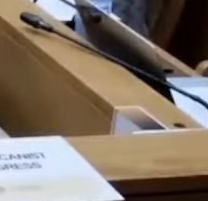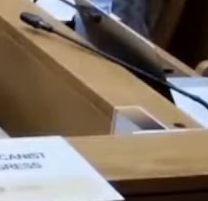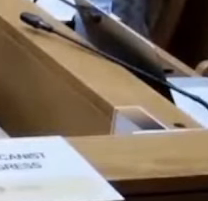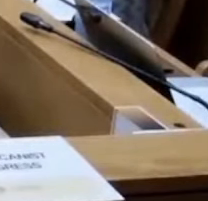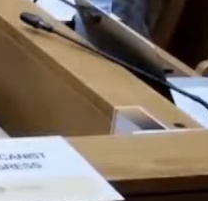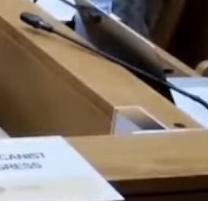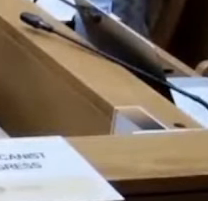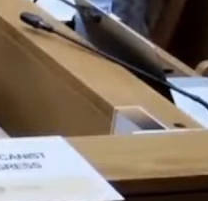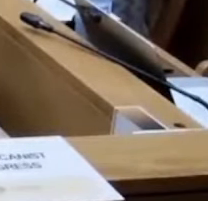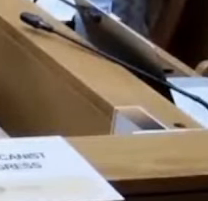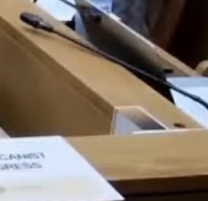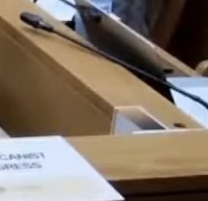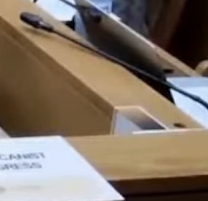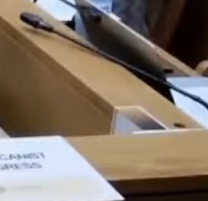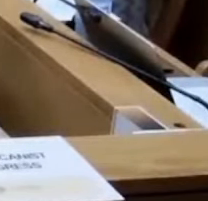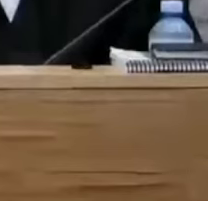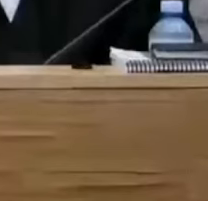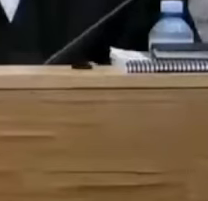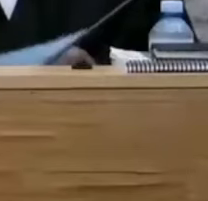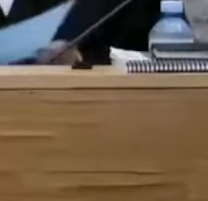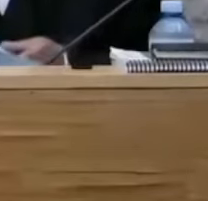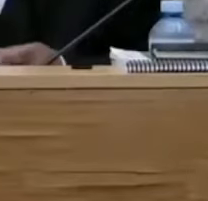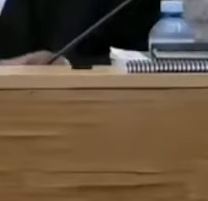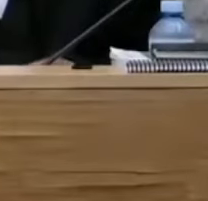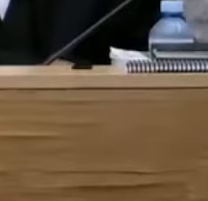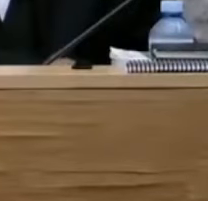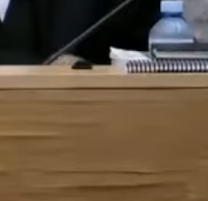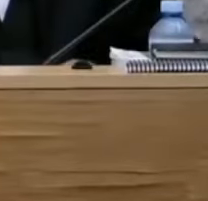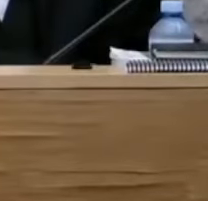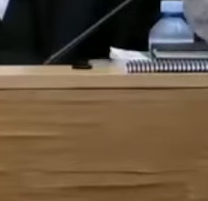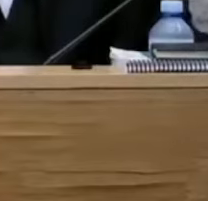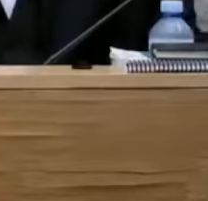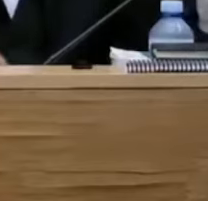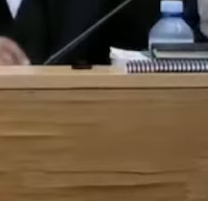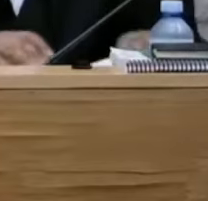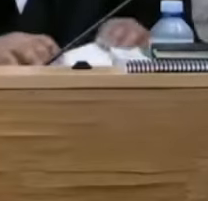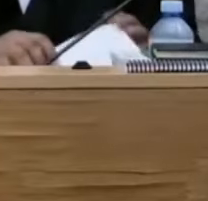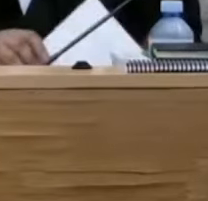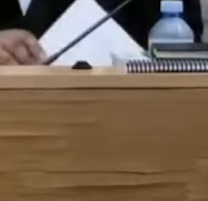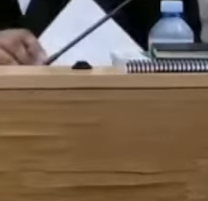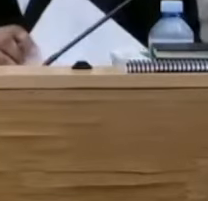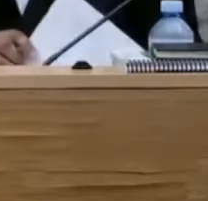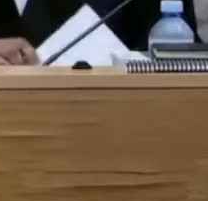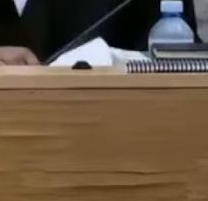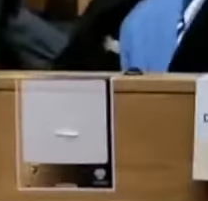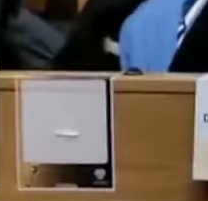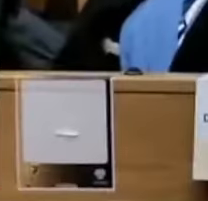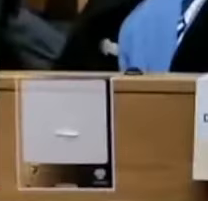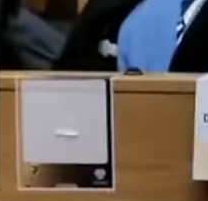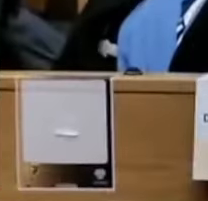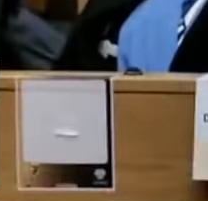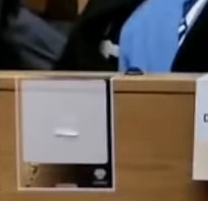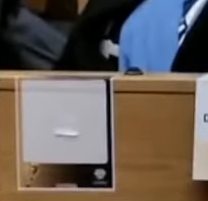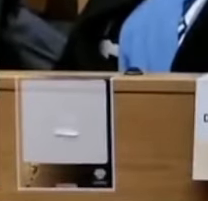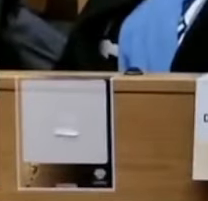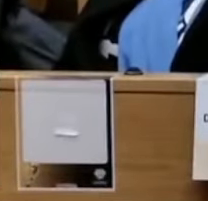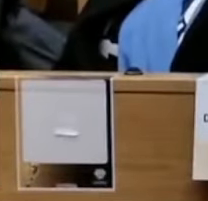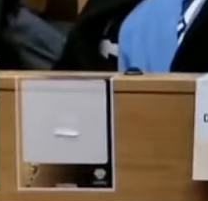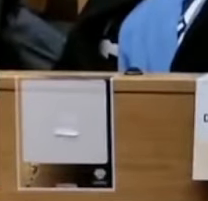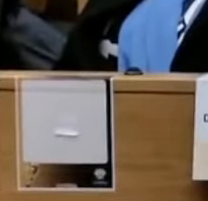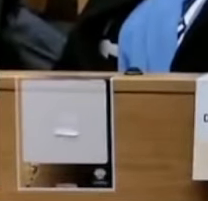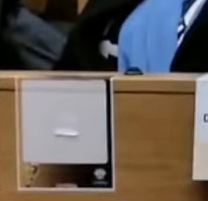achieve. Since 1994, the department has had 16 ministers and 14 DGs. It is